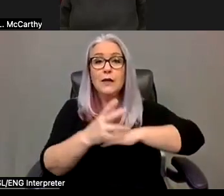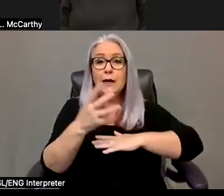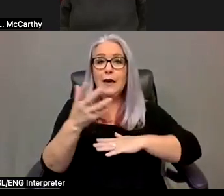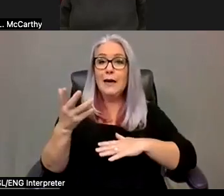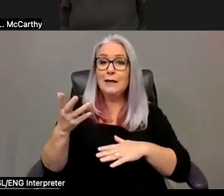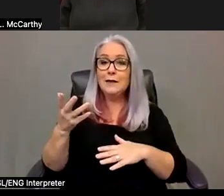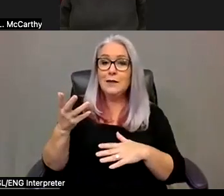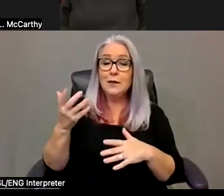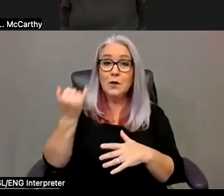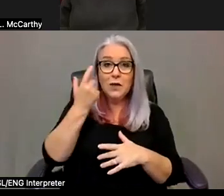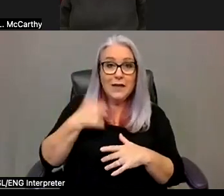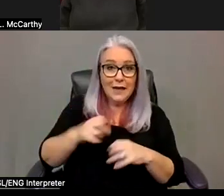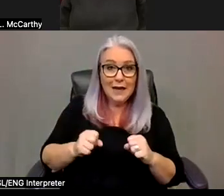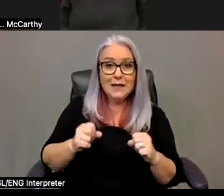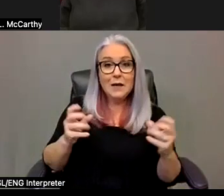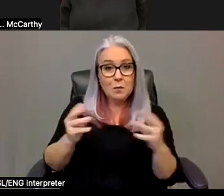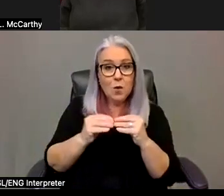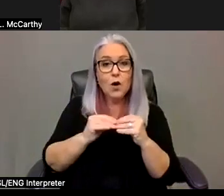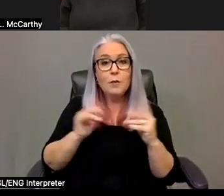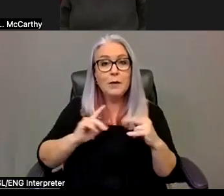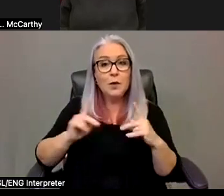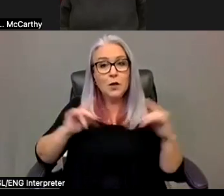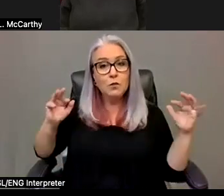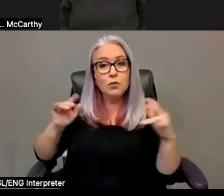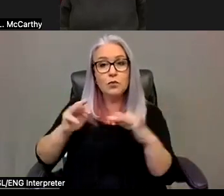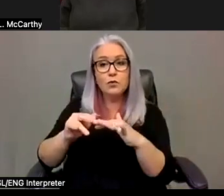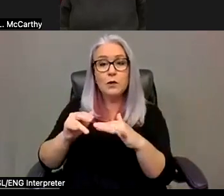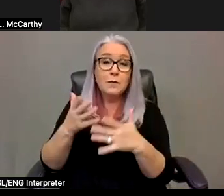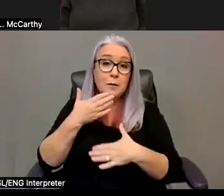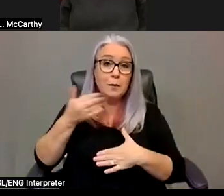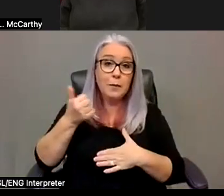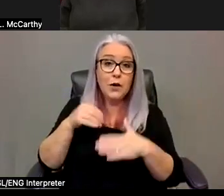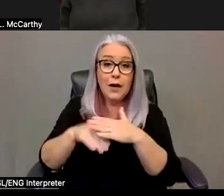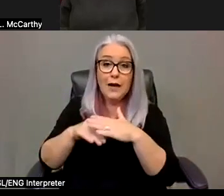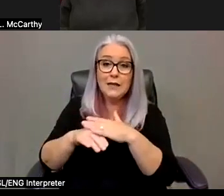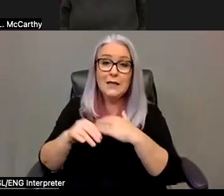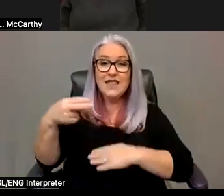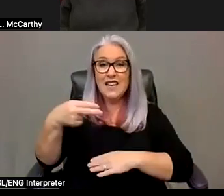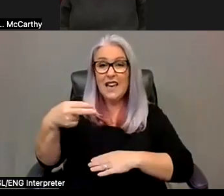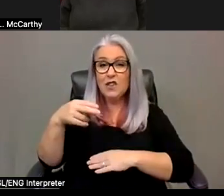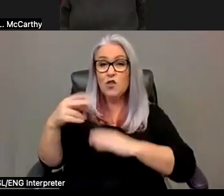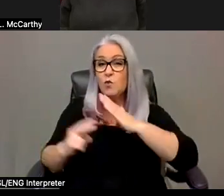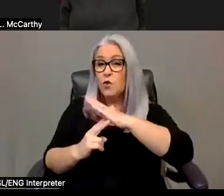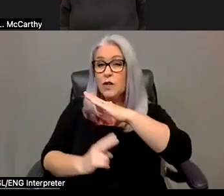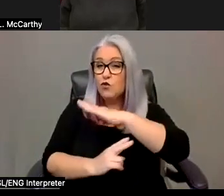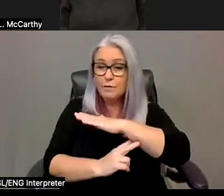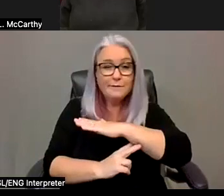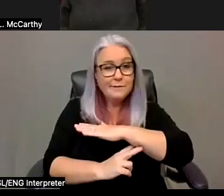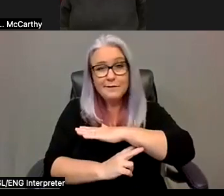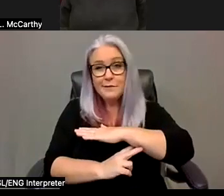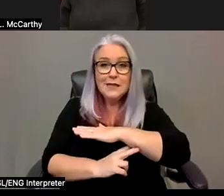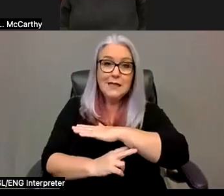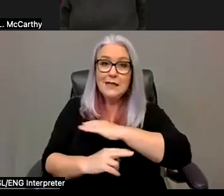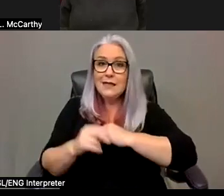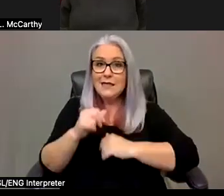can get more people down there. I'd like to see better access, to be honest. The H Bridge is not